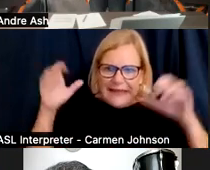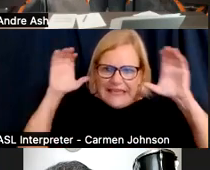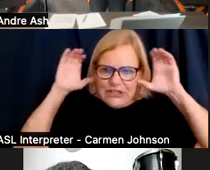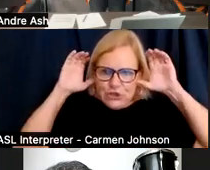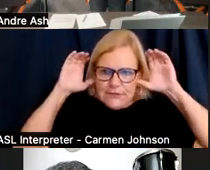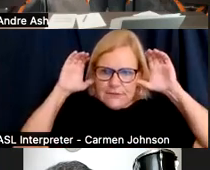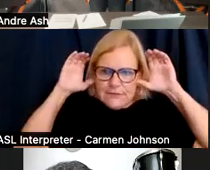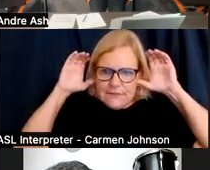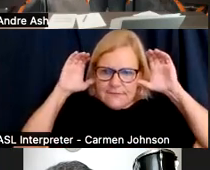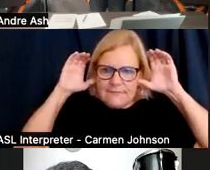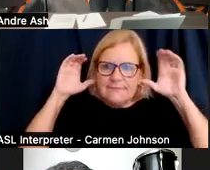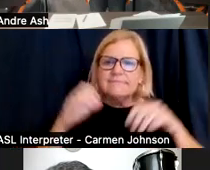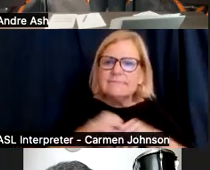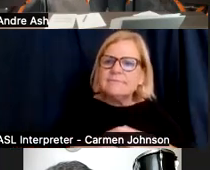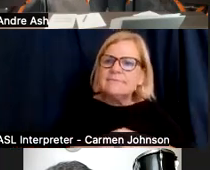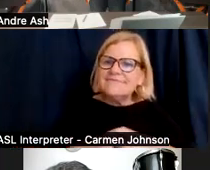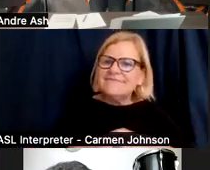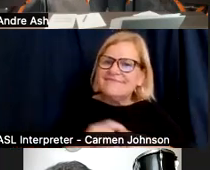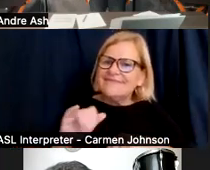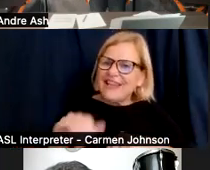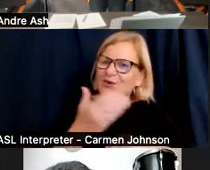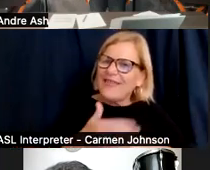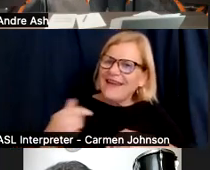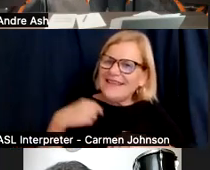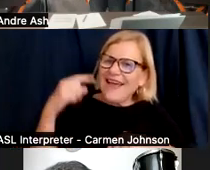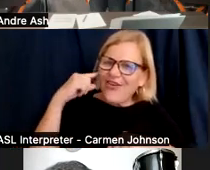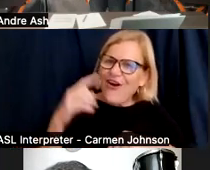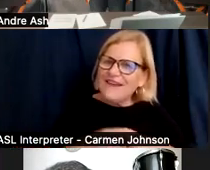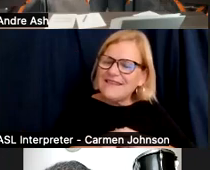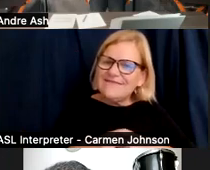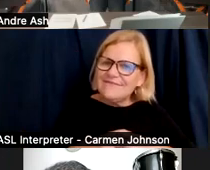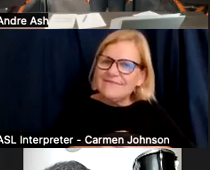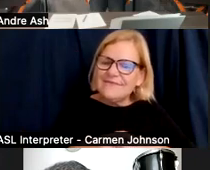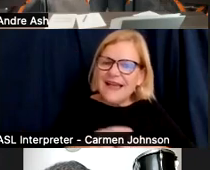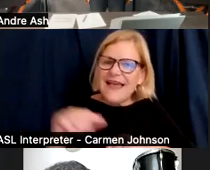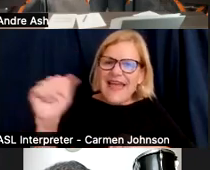Okay. And I mean, these are things that I thought that